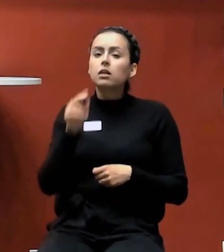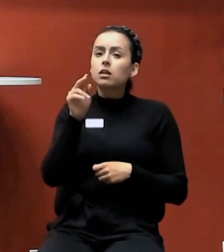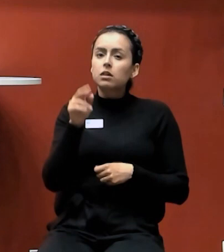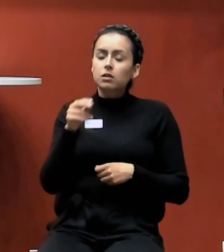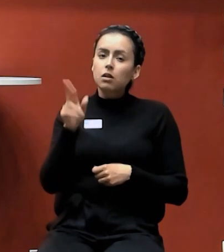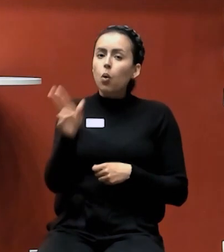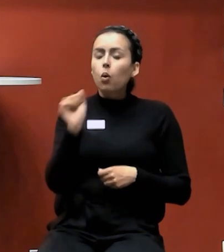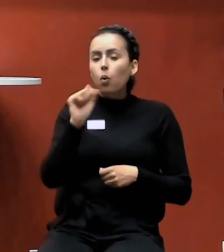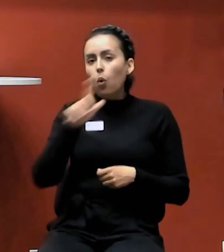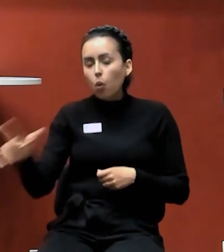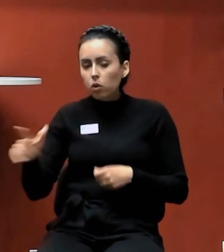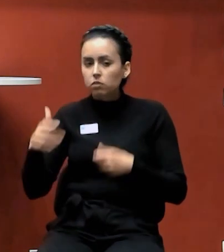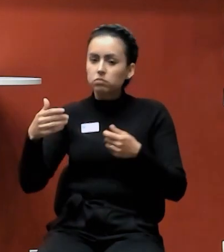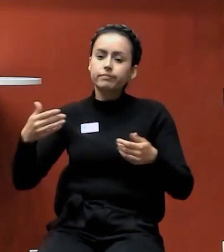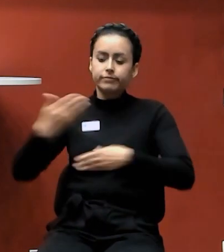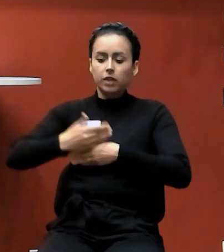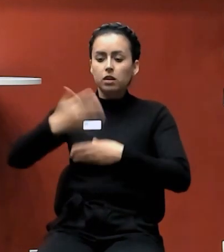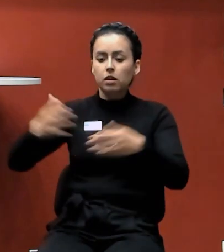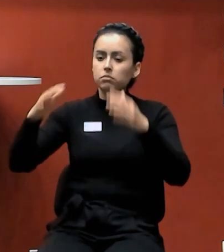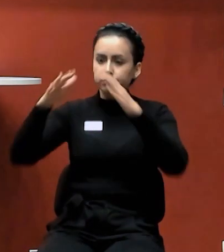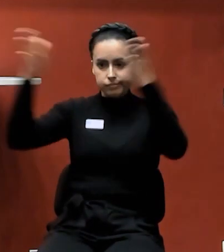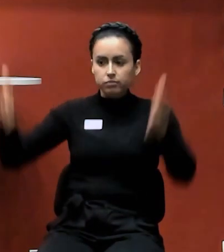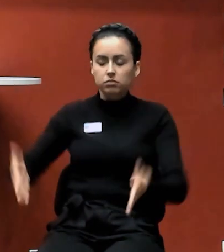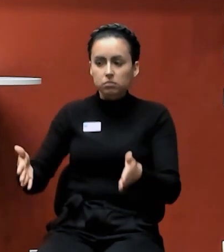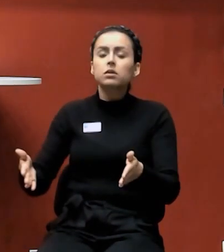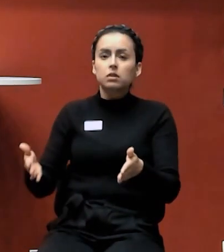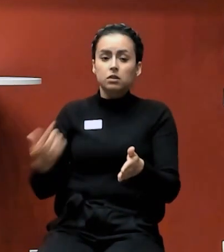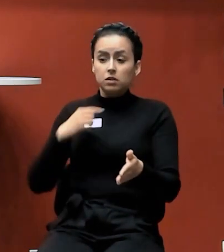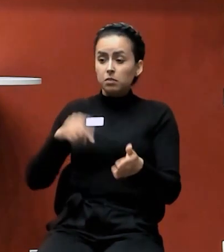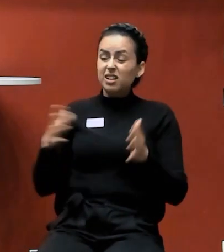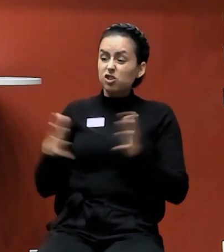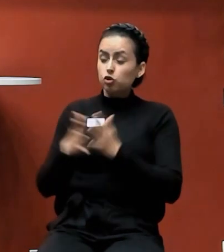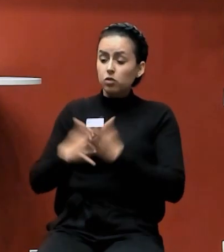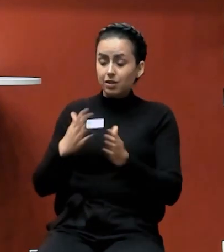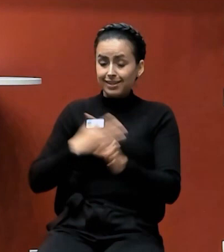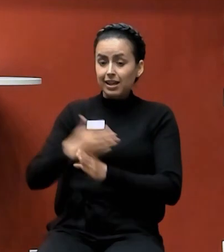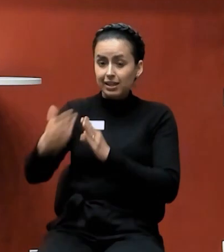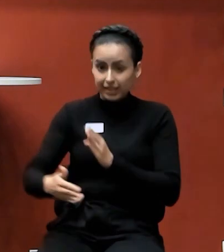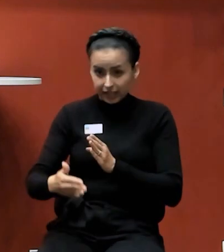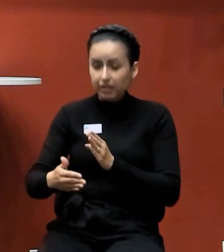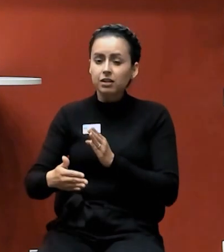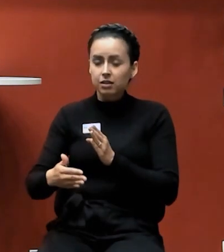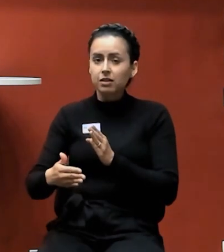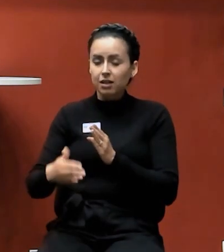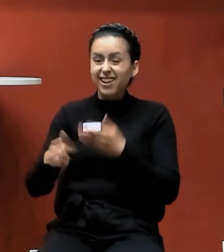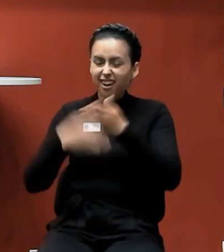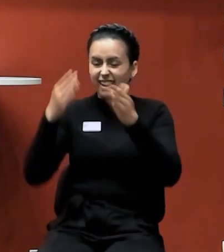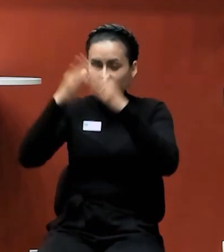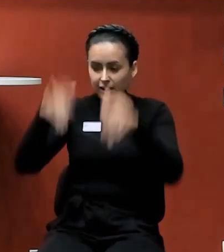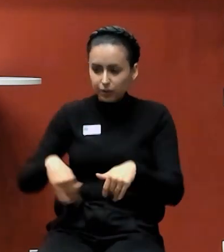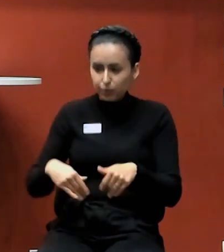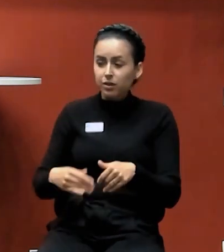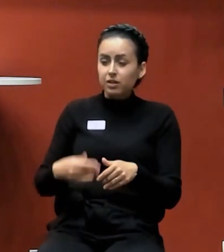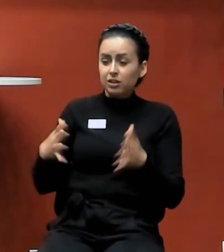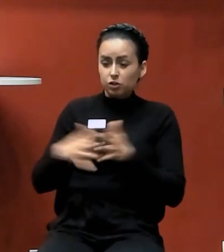war. And it had, so we're in London just after the war. You can imagine how many disabled people there were in London at